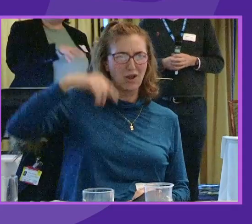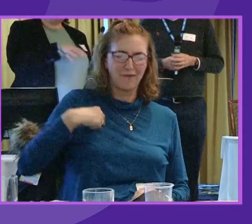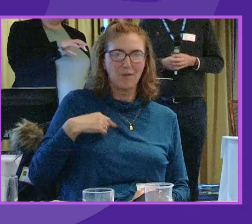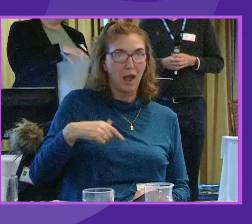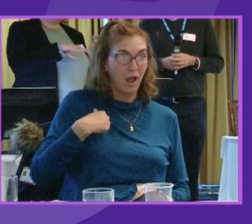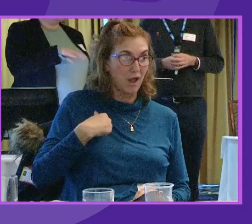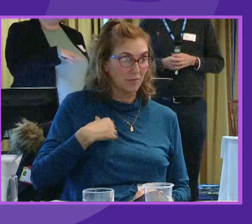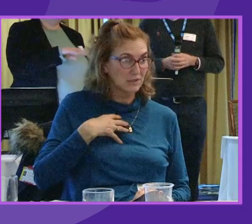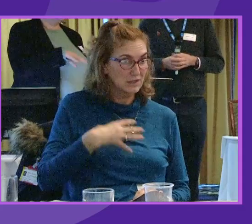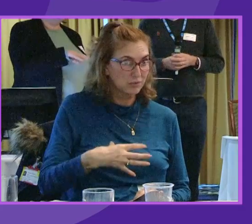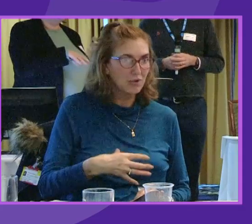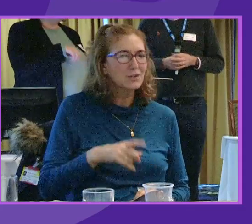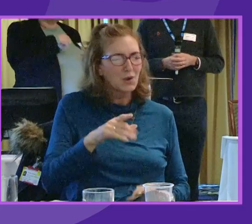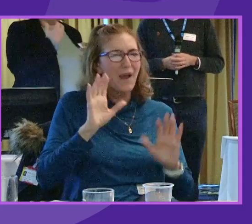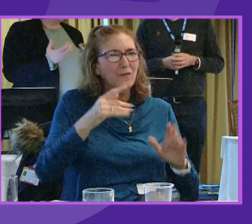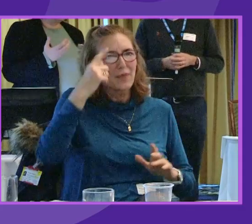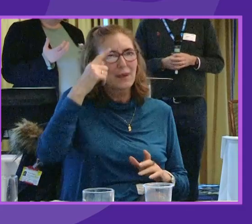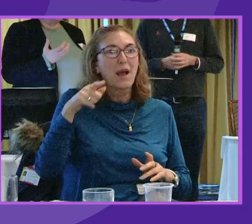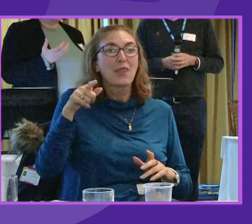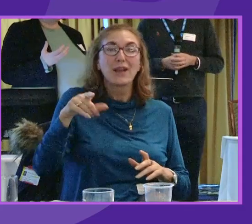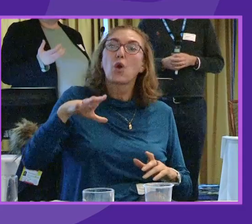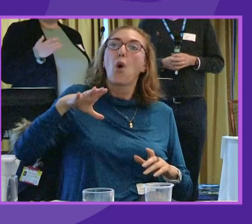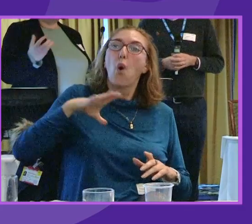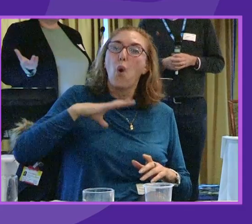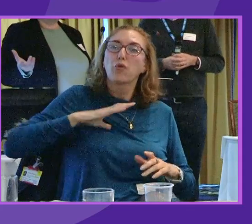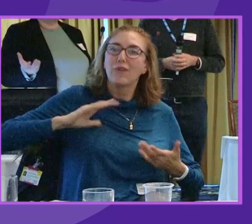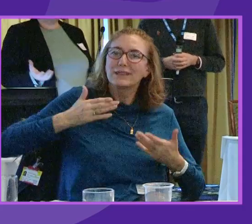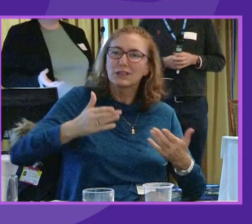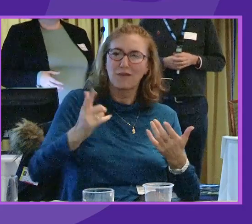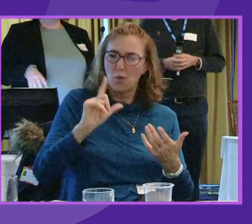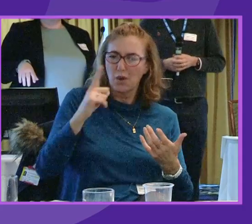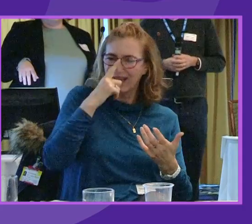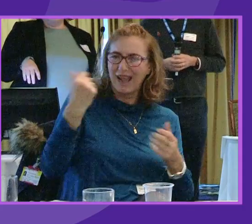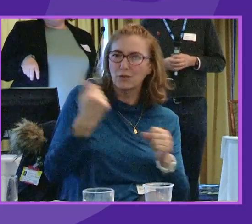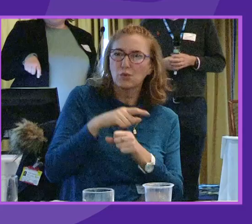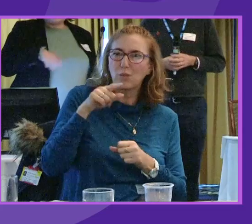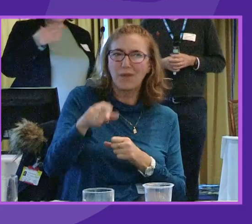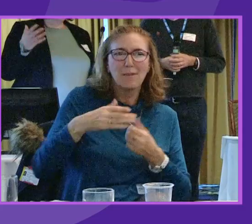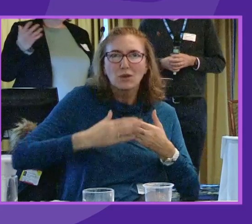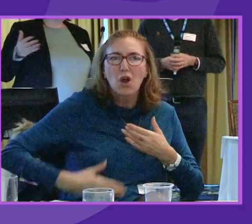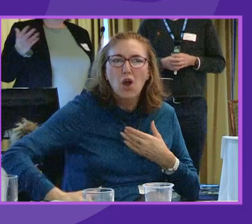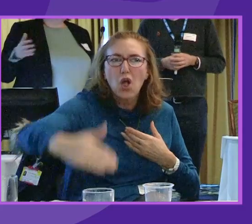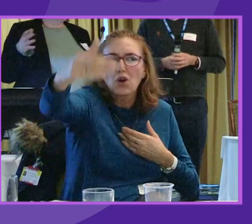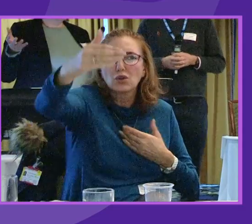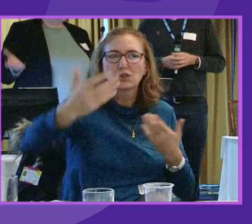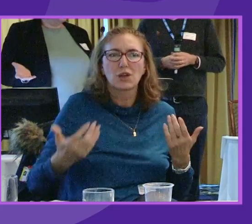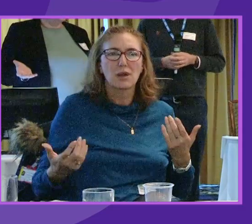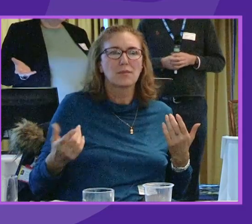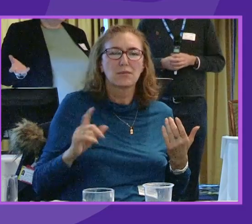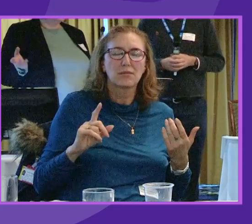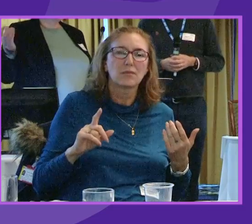offering the top-up training for the IAPT clinicians will do to those individuals in service currently. We'll upskilling those practitioners to be able to work in a